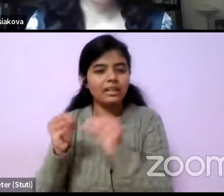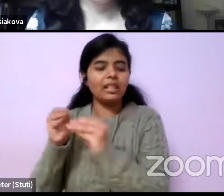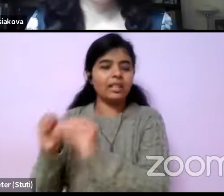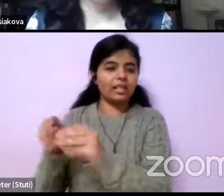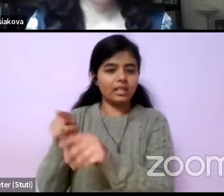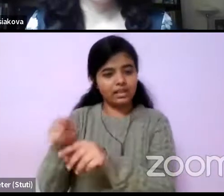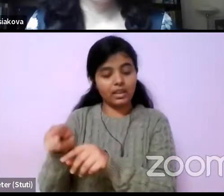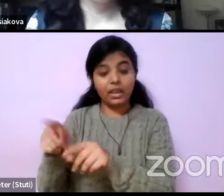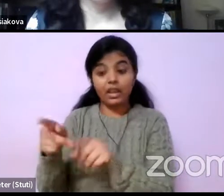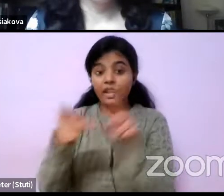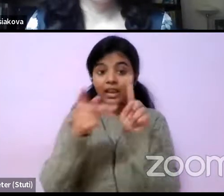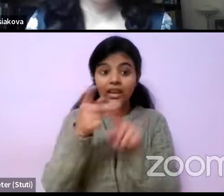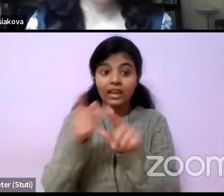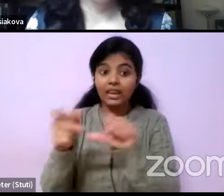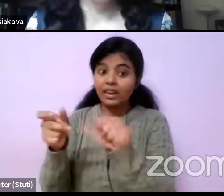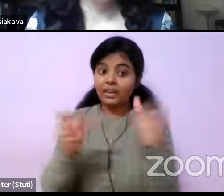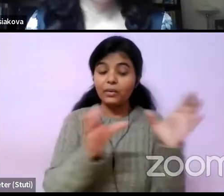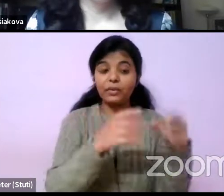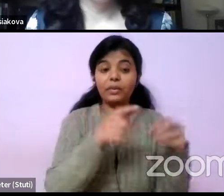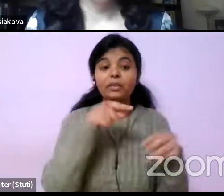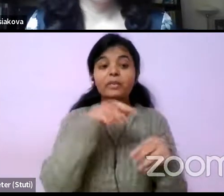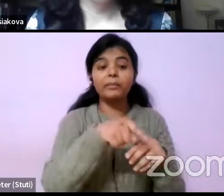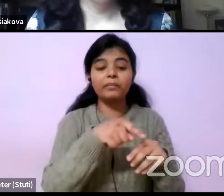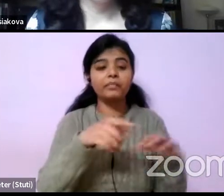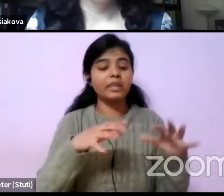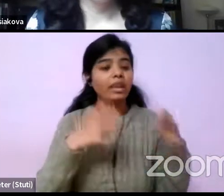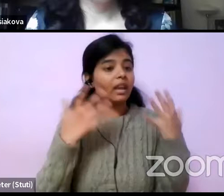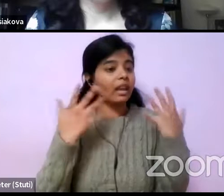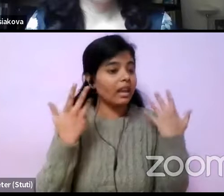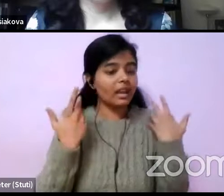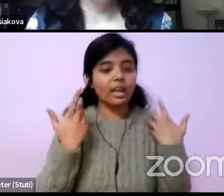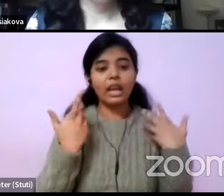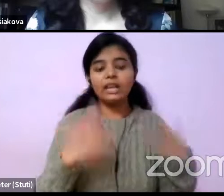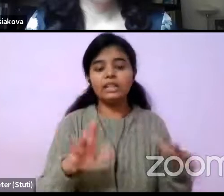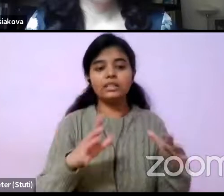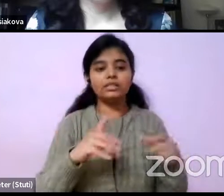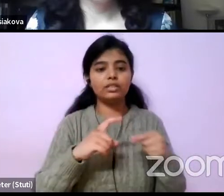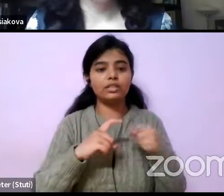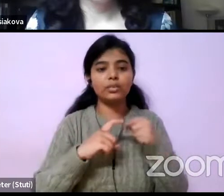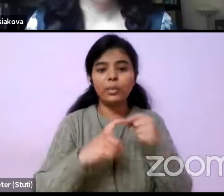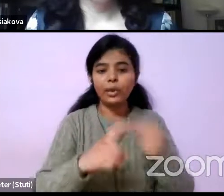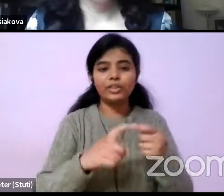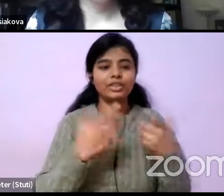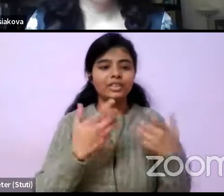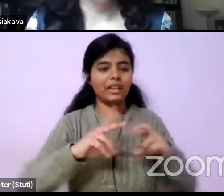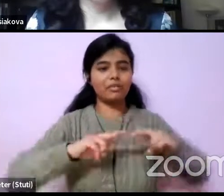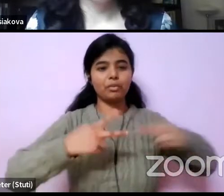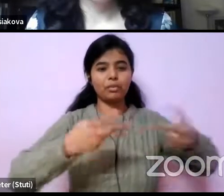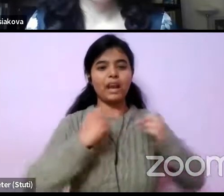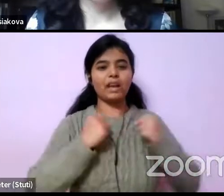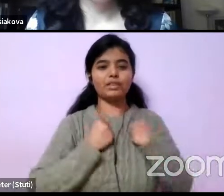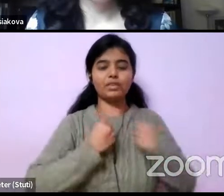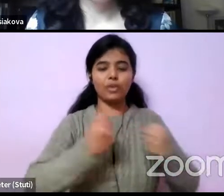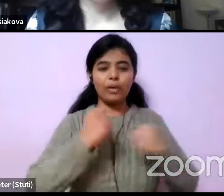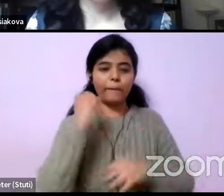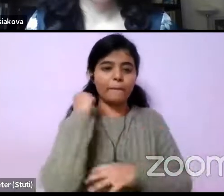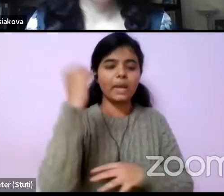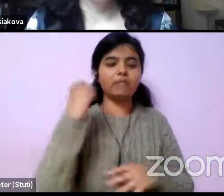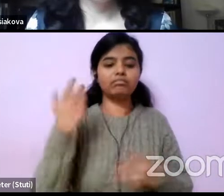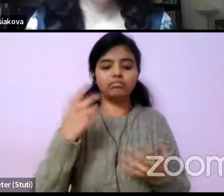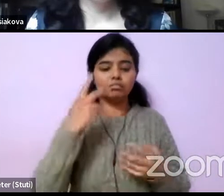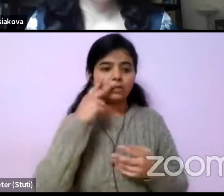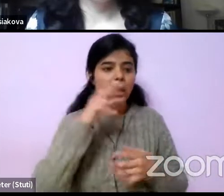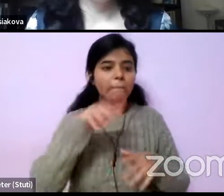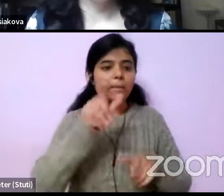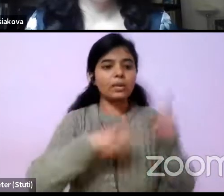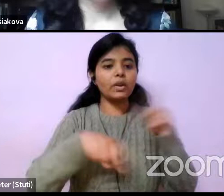other paper was something that was looking overtly at the question of assertion by blind people's groups in Tamil